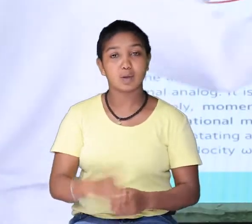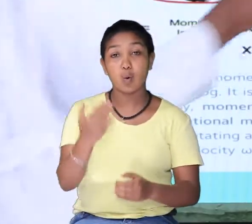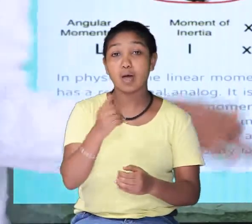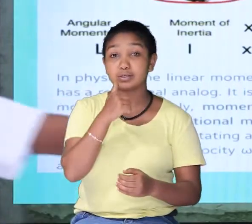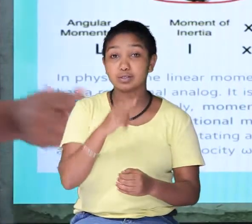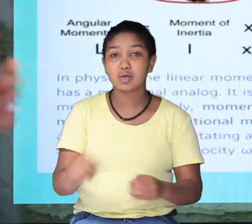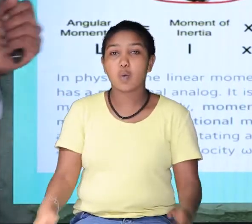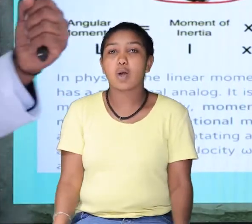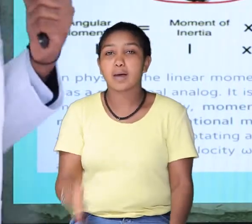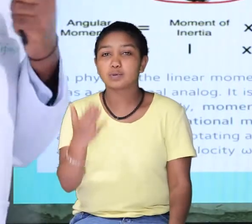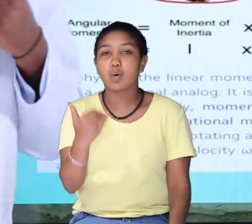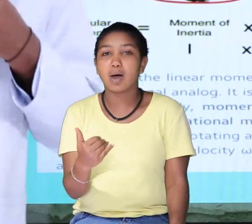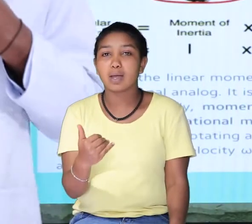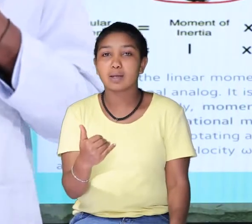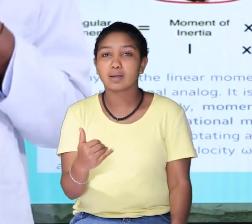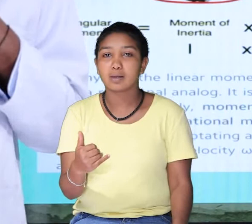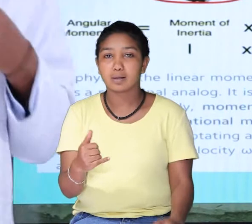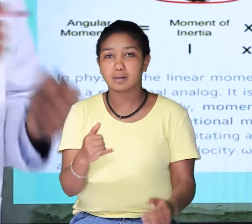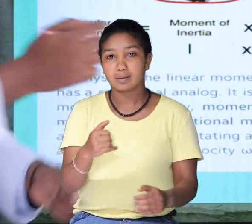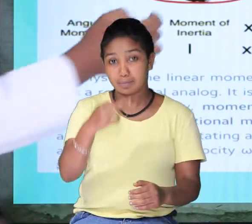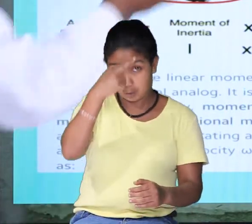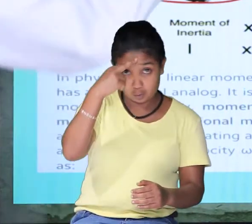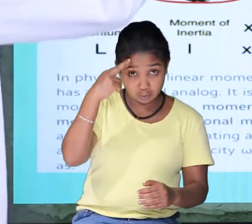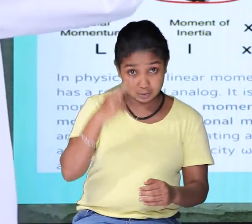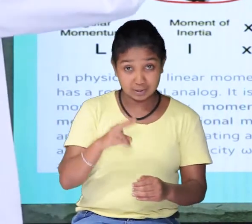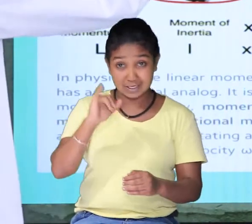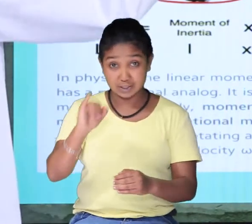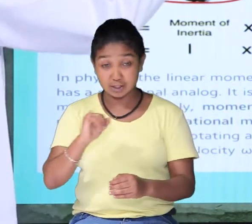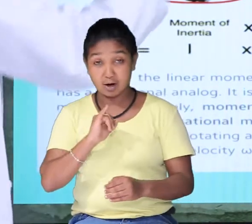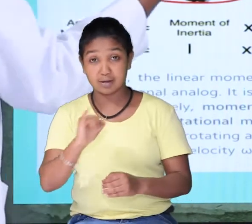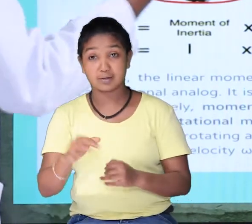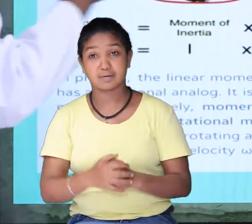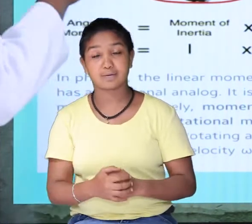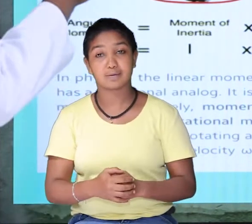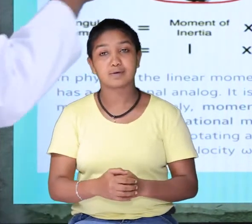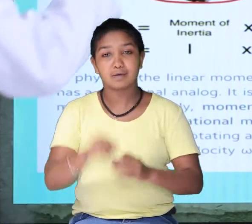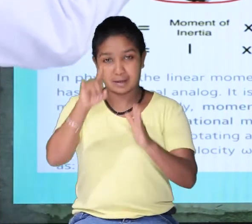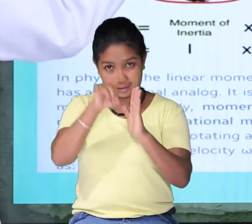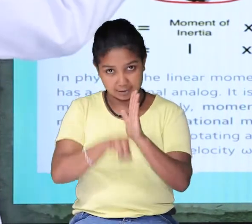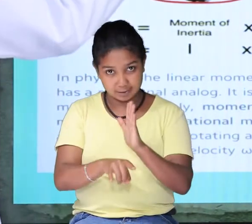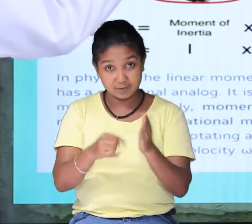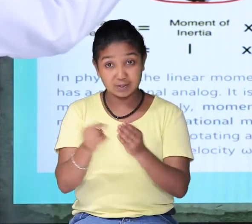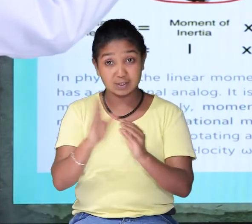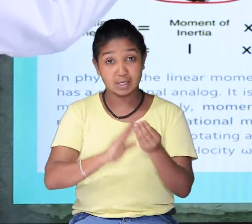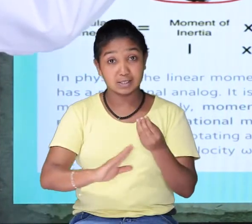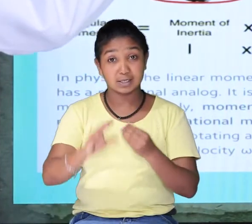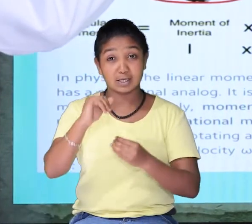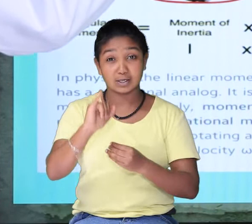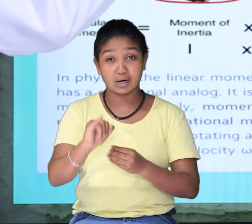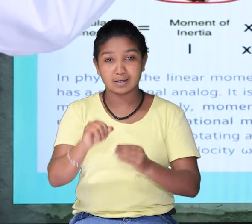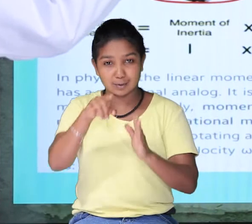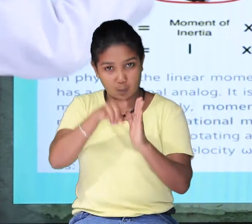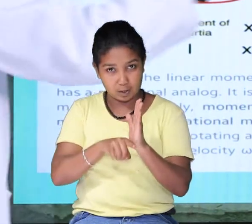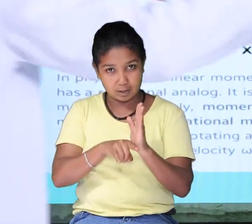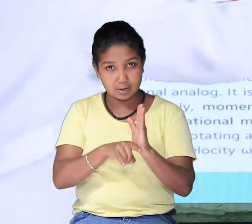she collapsed her hands and brought it nearer to the axis, the moment of inertia decreased. In this case, the moment of inertia is